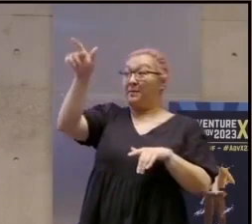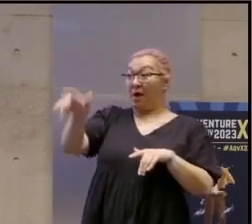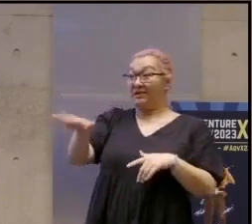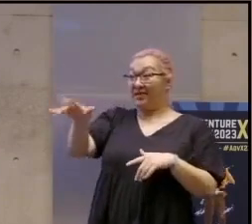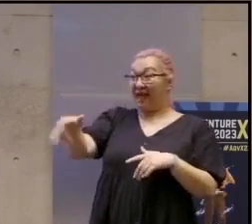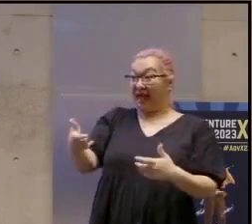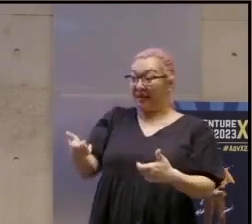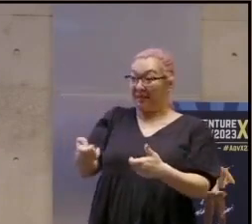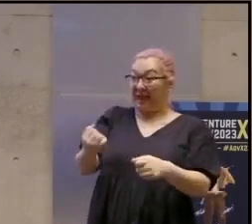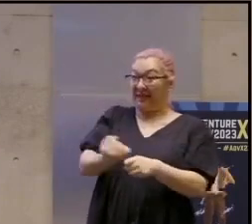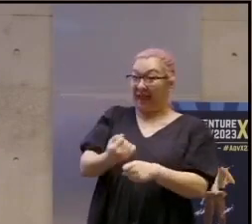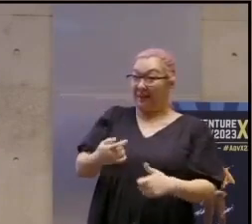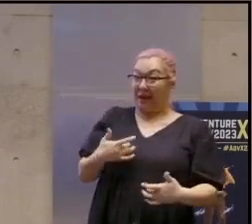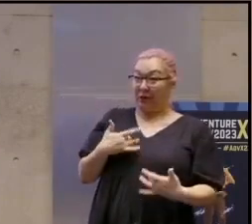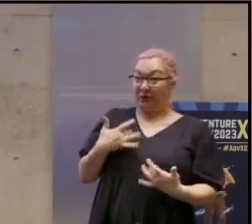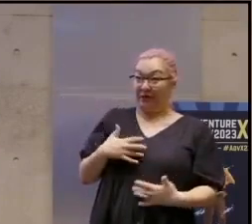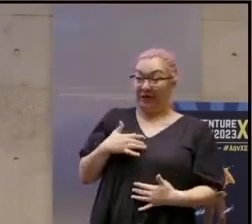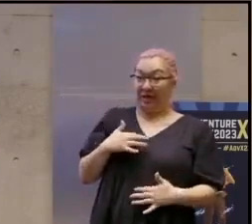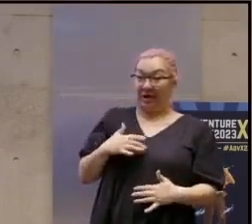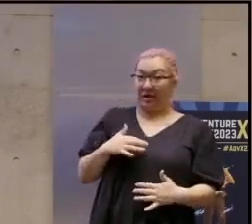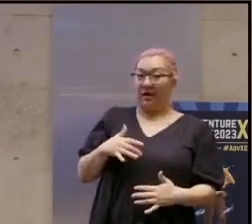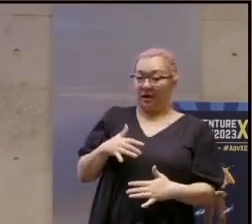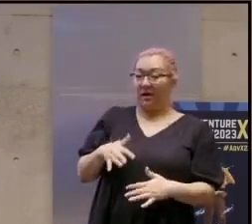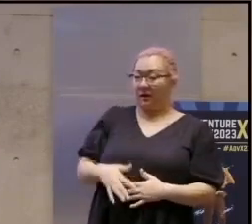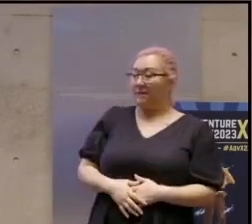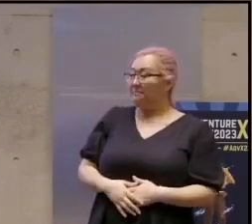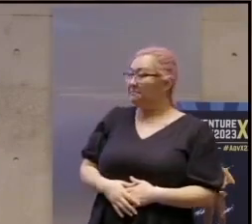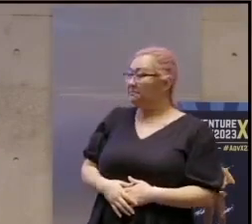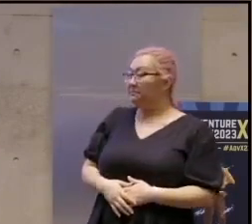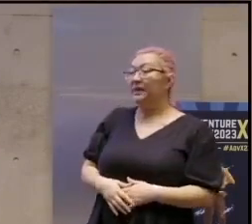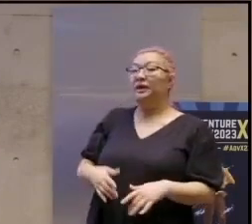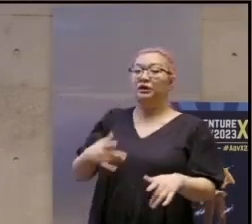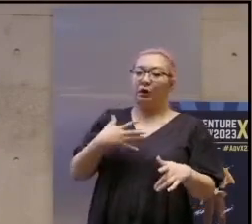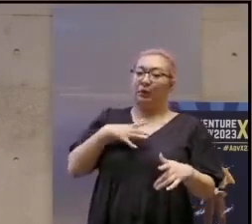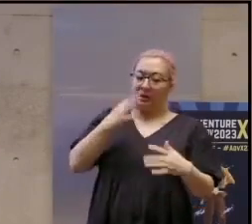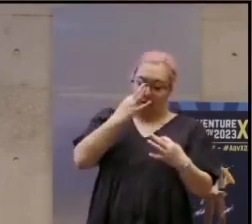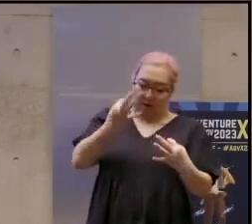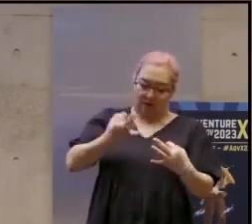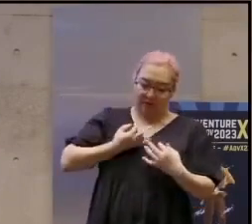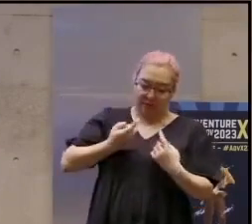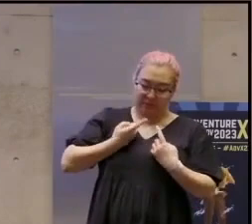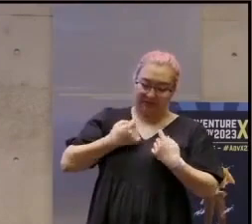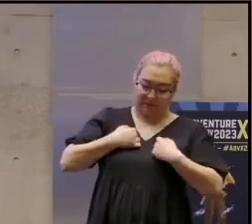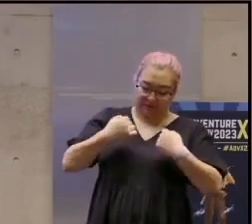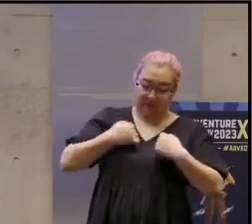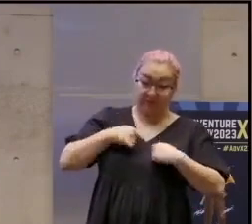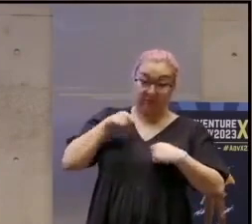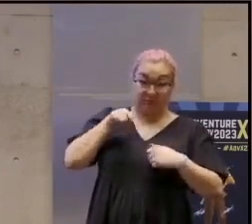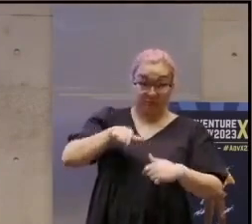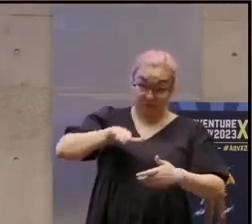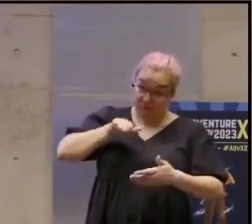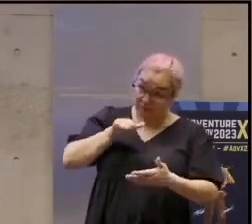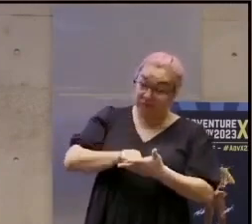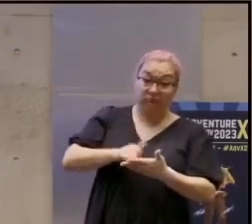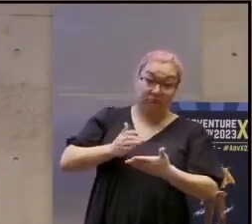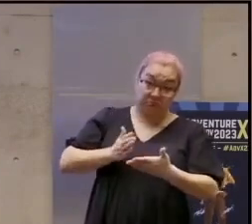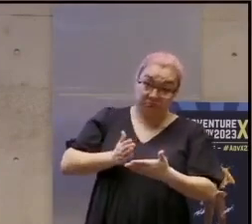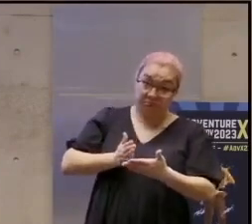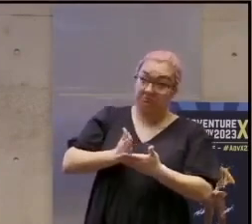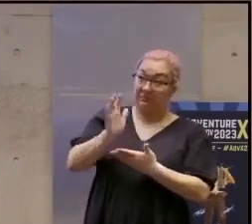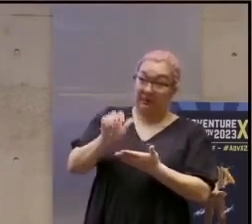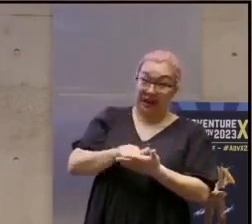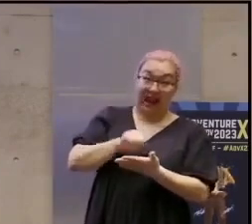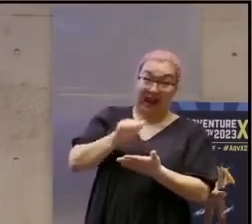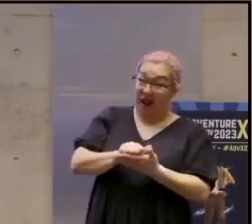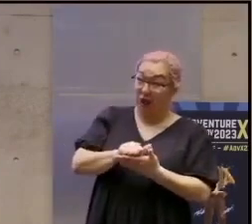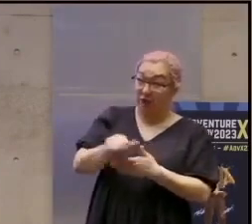sensitive? Am I being fair? Am I being accurate? I don't know about you, but when there's